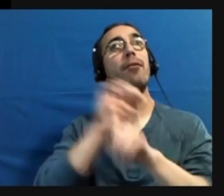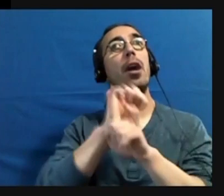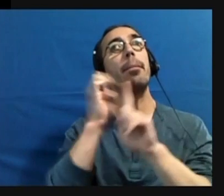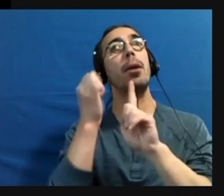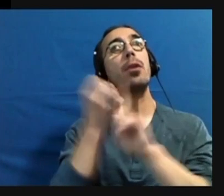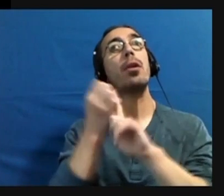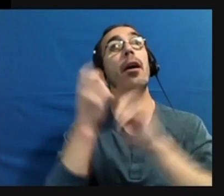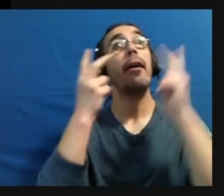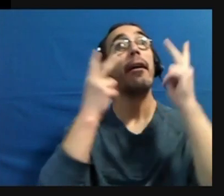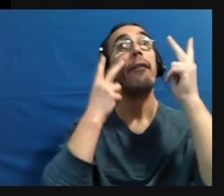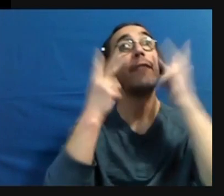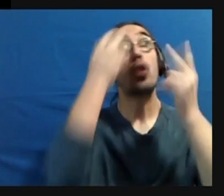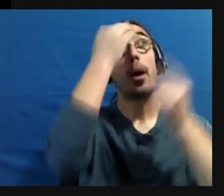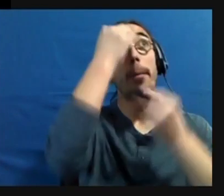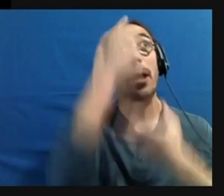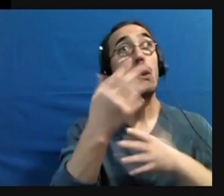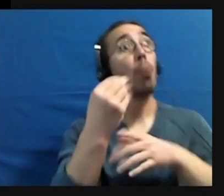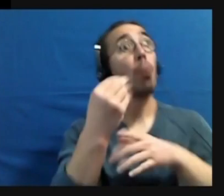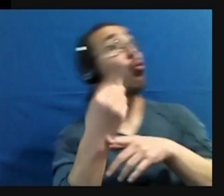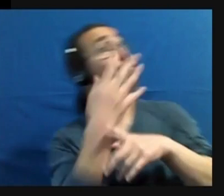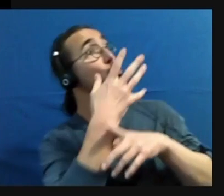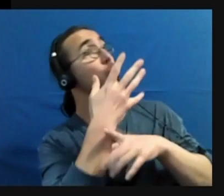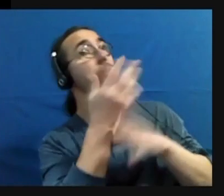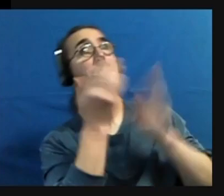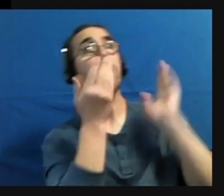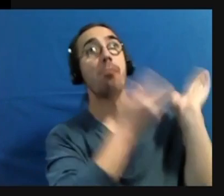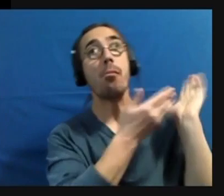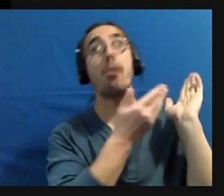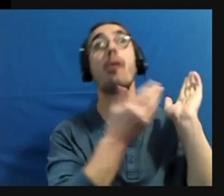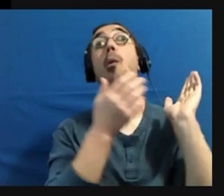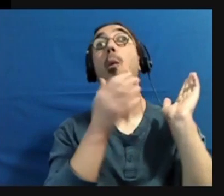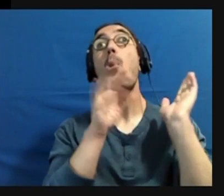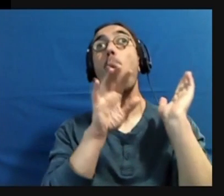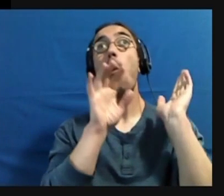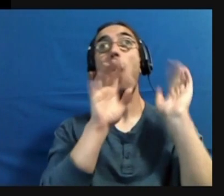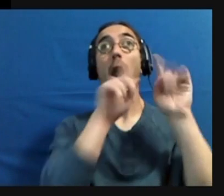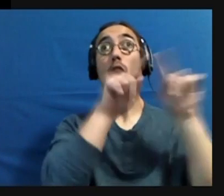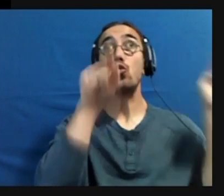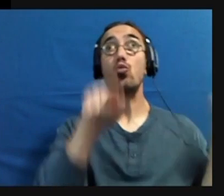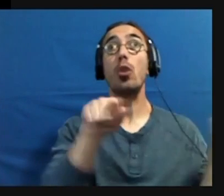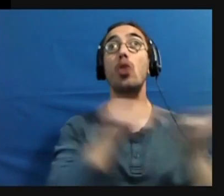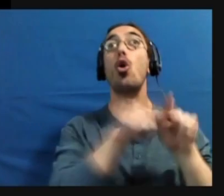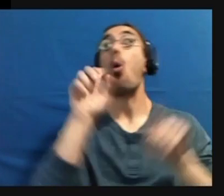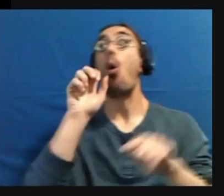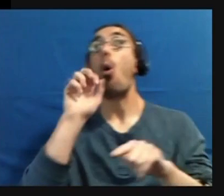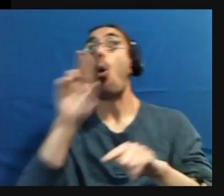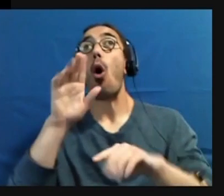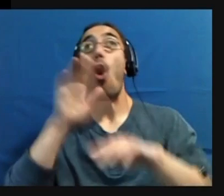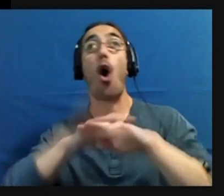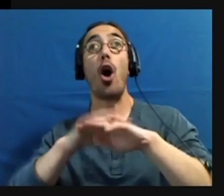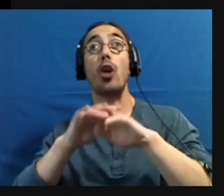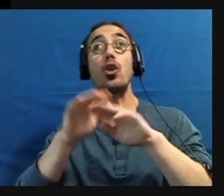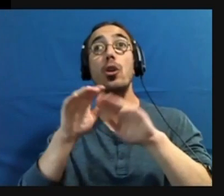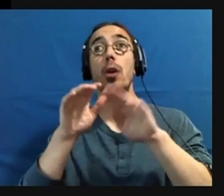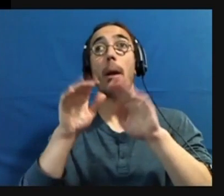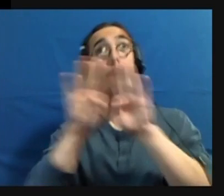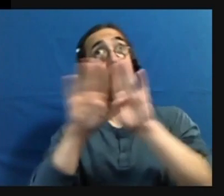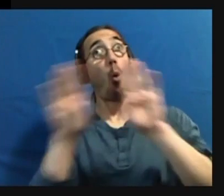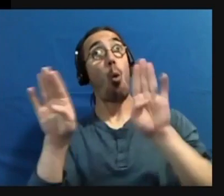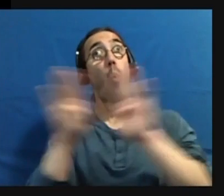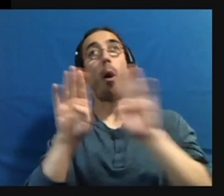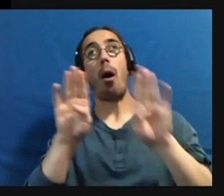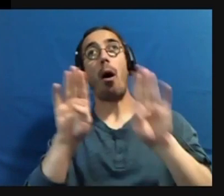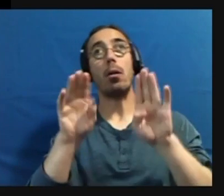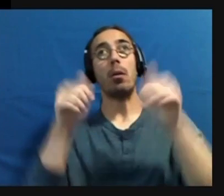visual information that is up on the screen or on your bulletin boards, and what you're saying